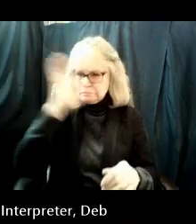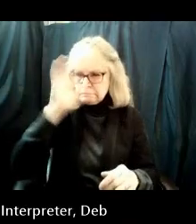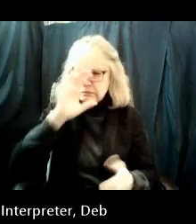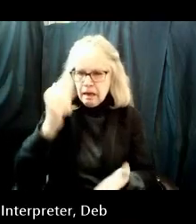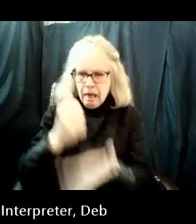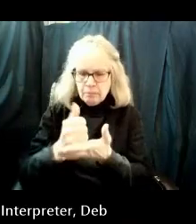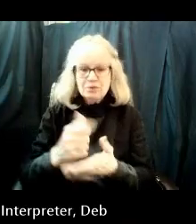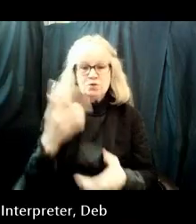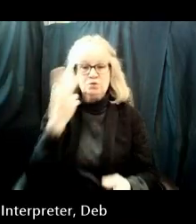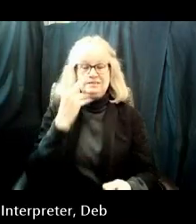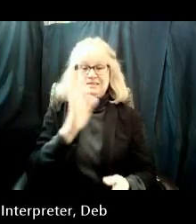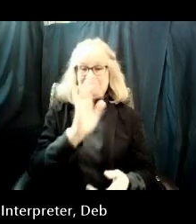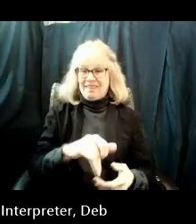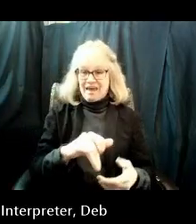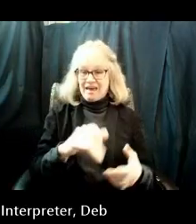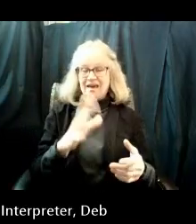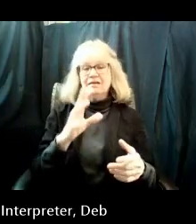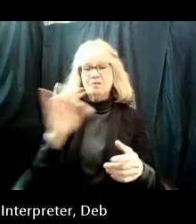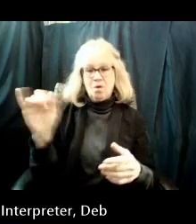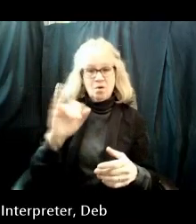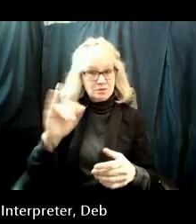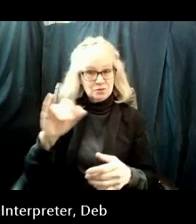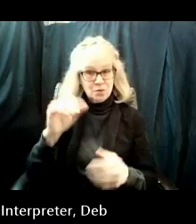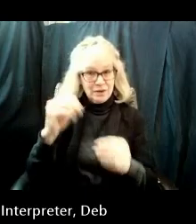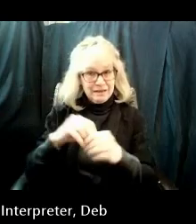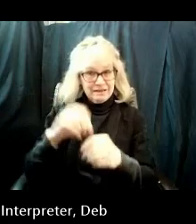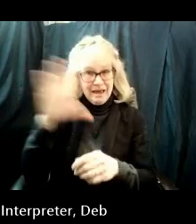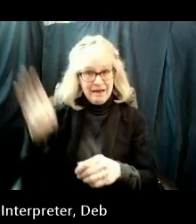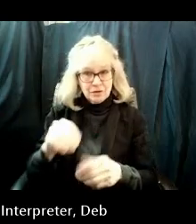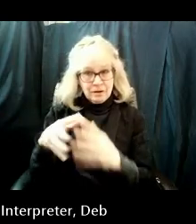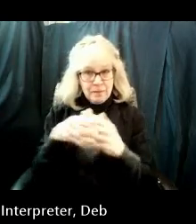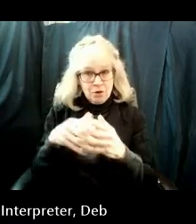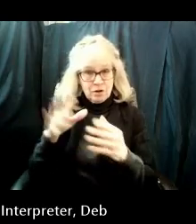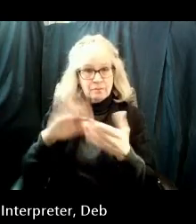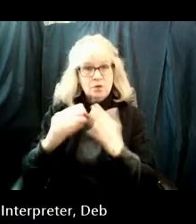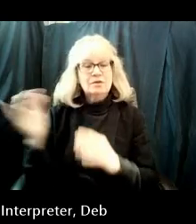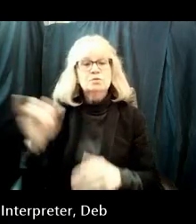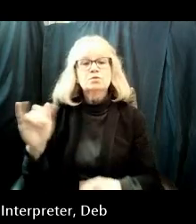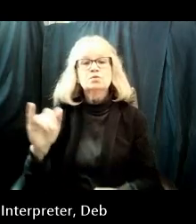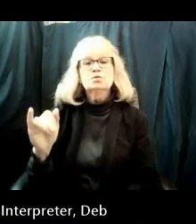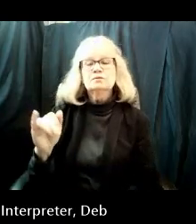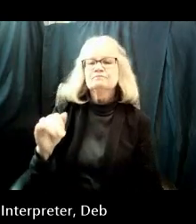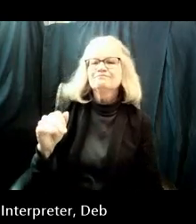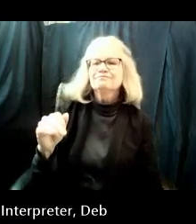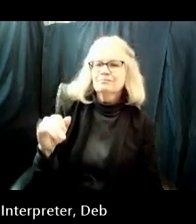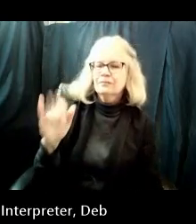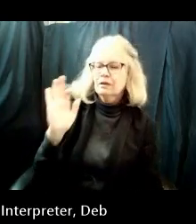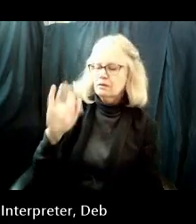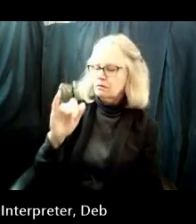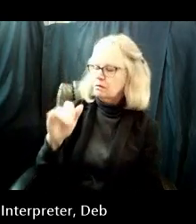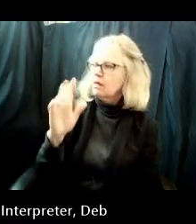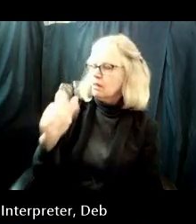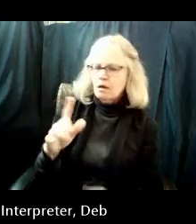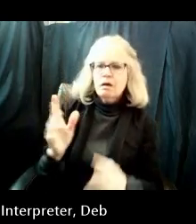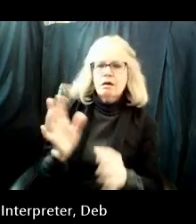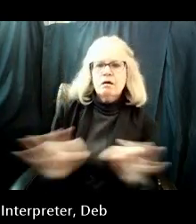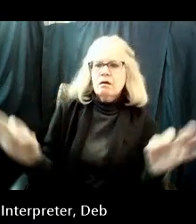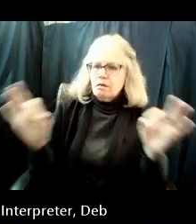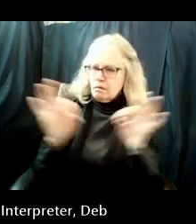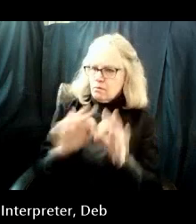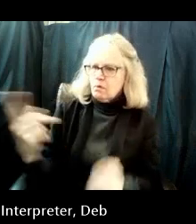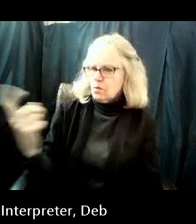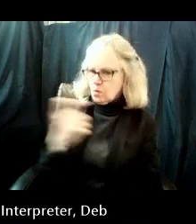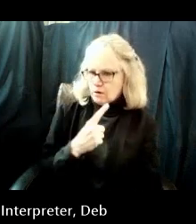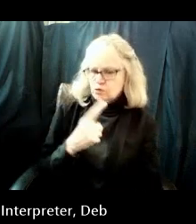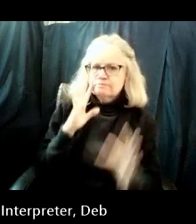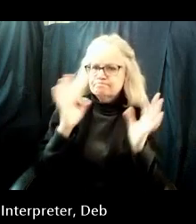correlates in the African American community as well? Yeah, this is such an important question. Absolutely. We